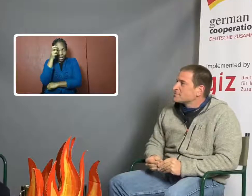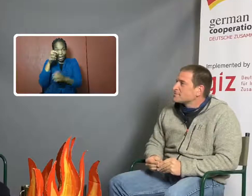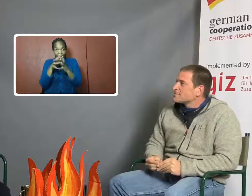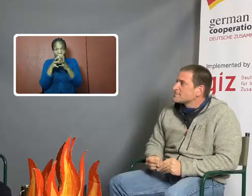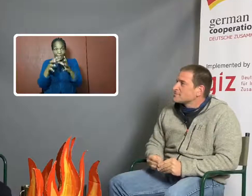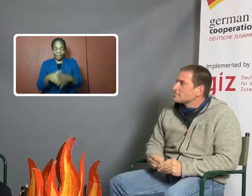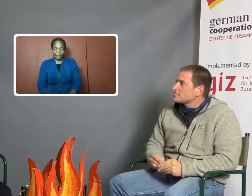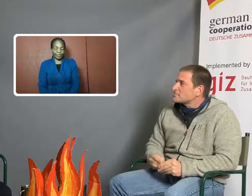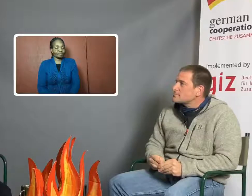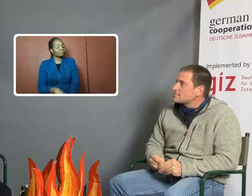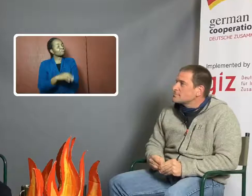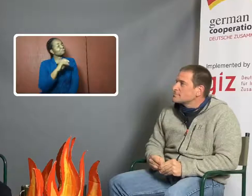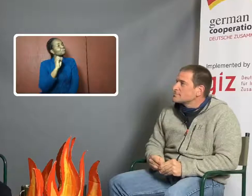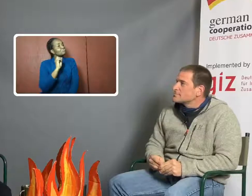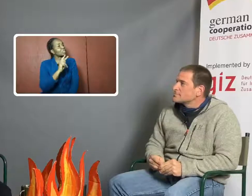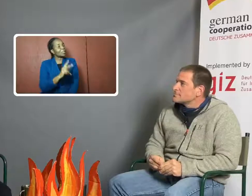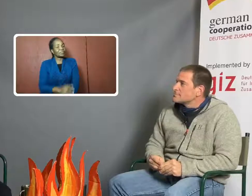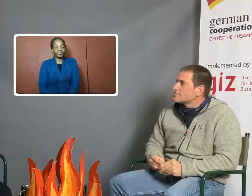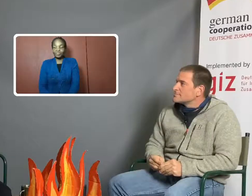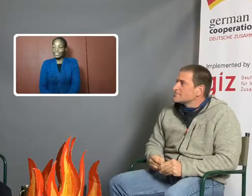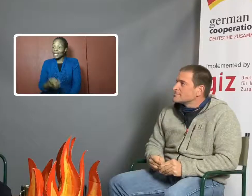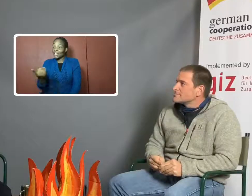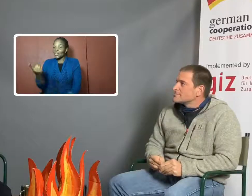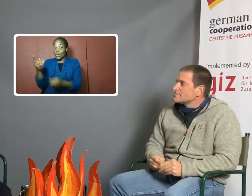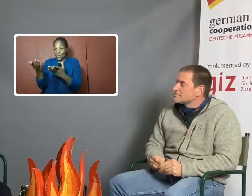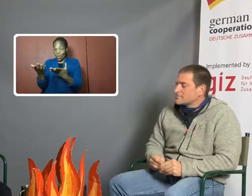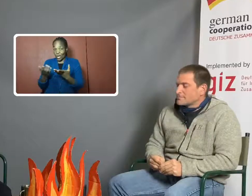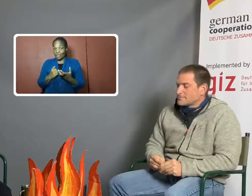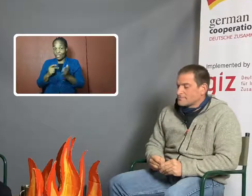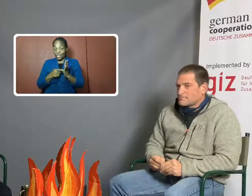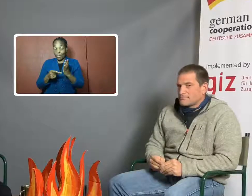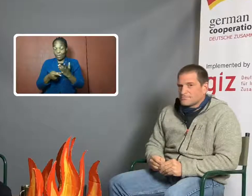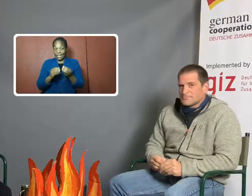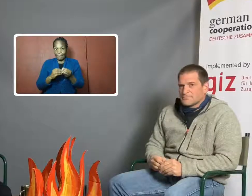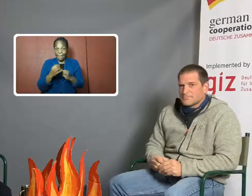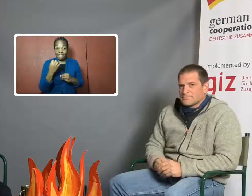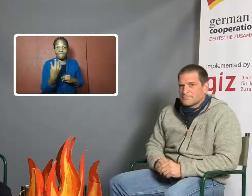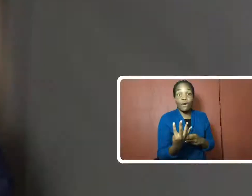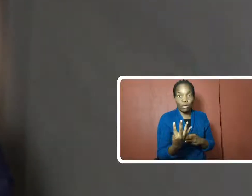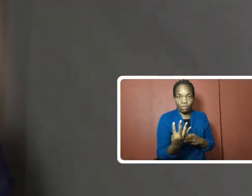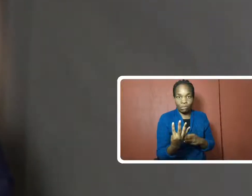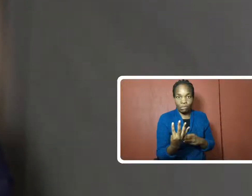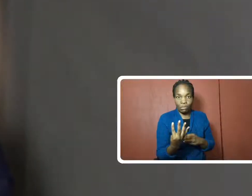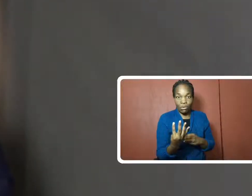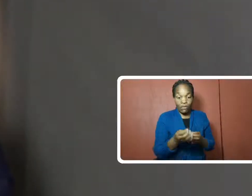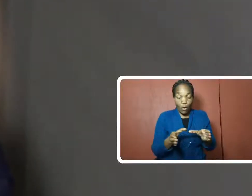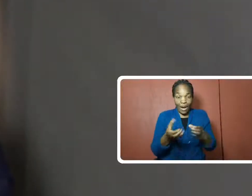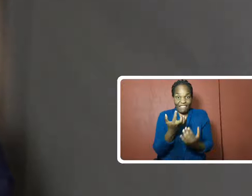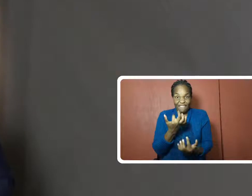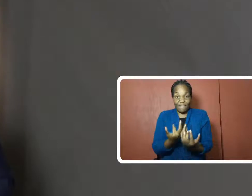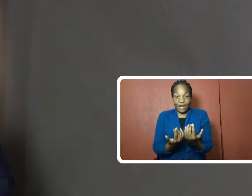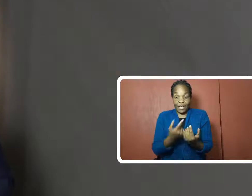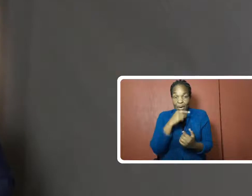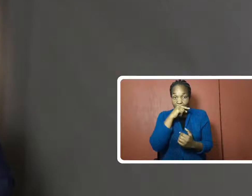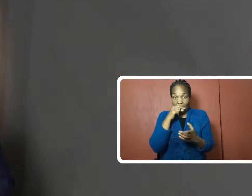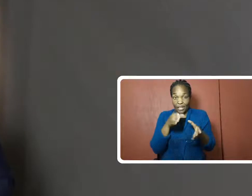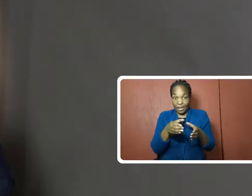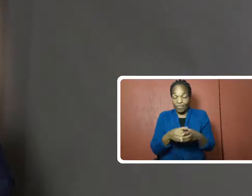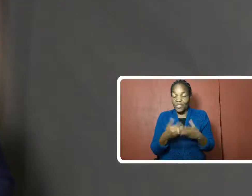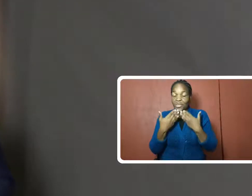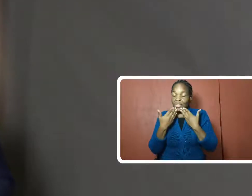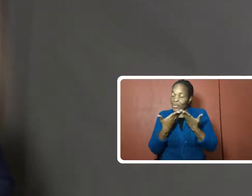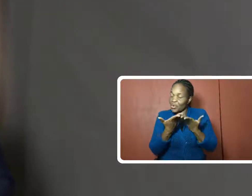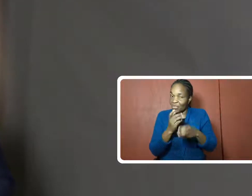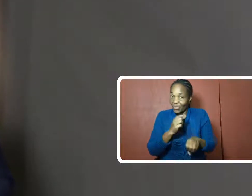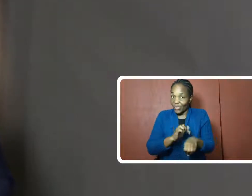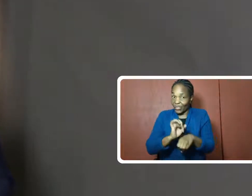If you're just joining us, you're watching a Campfire series. This is episode 4. A very warm welcome to you, and thank you for